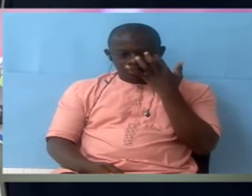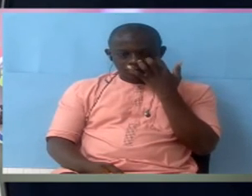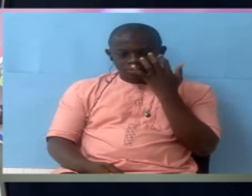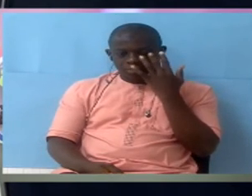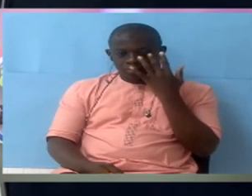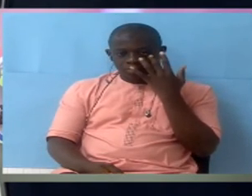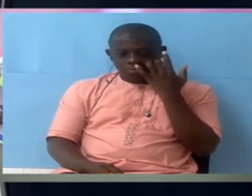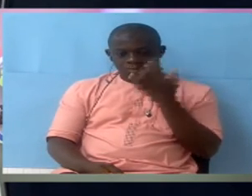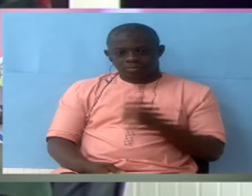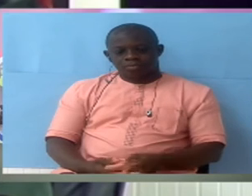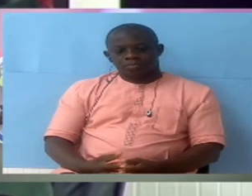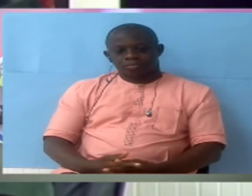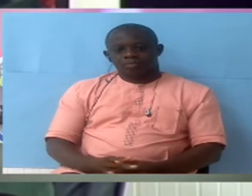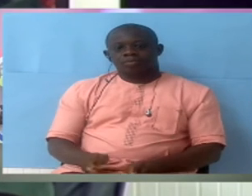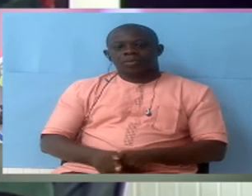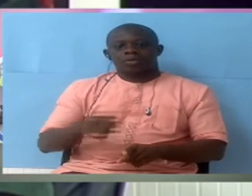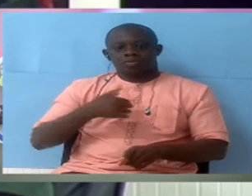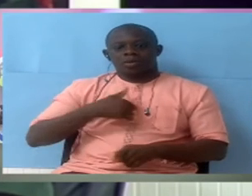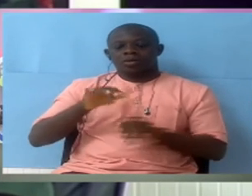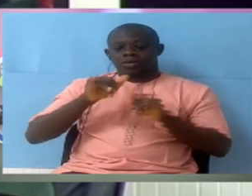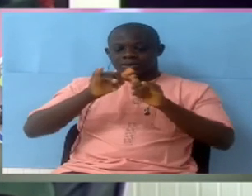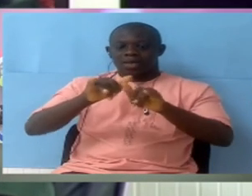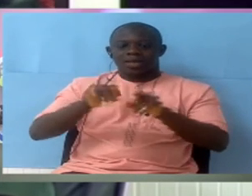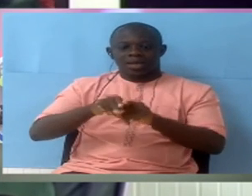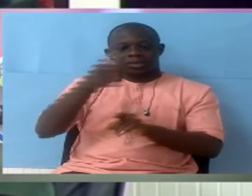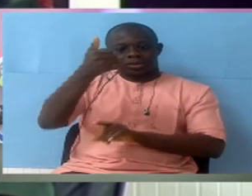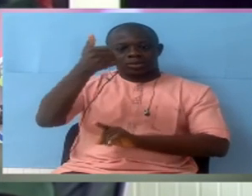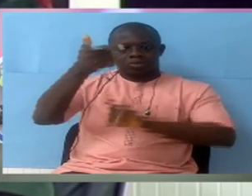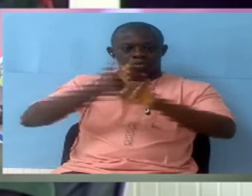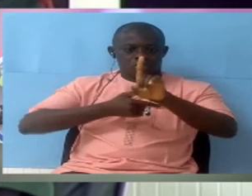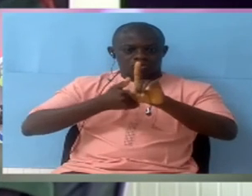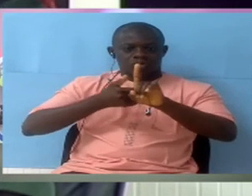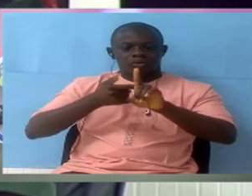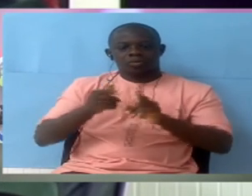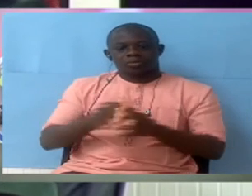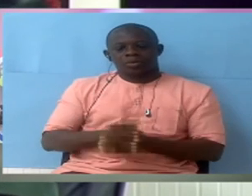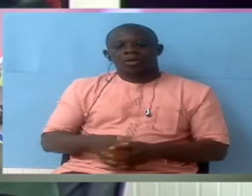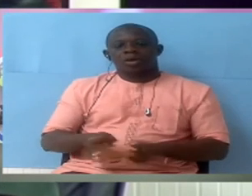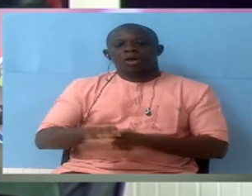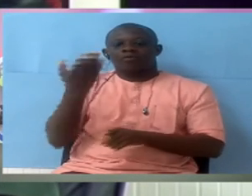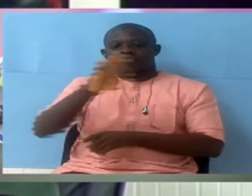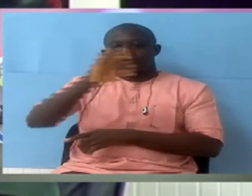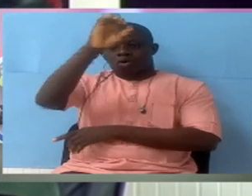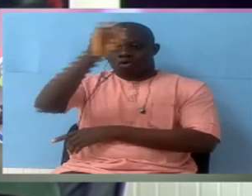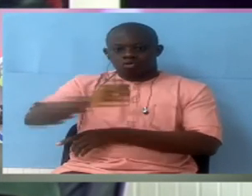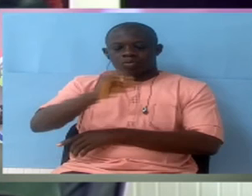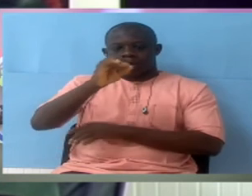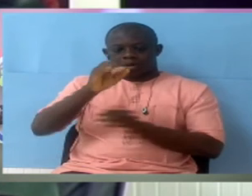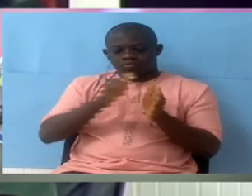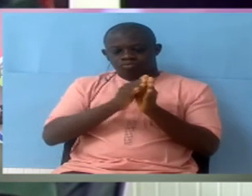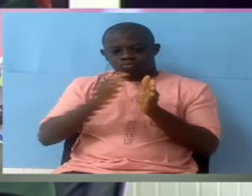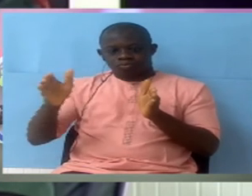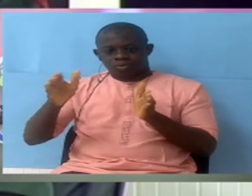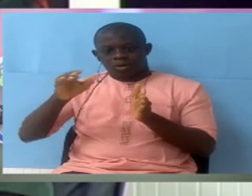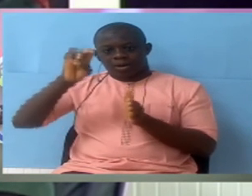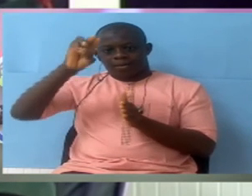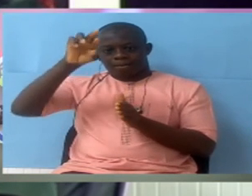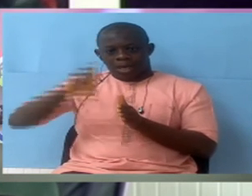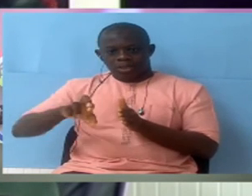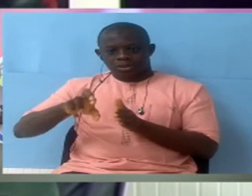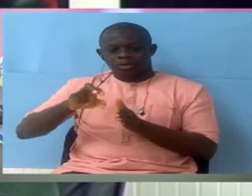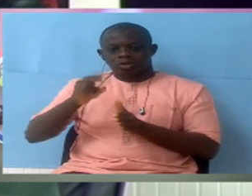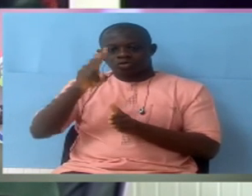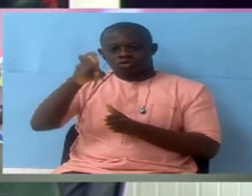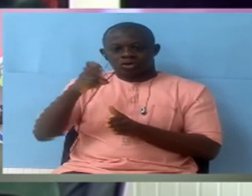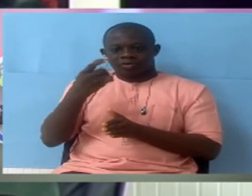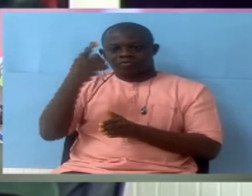place bobu. I served there 6 months. Nekana fa juroom ben wer. From October to March 21st. October be ñaar